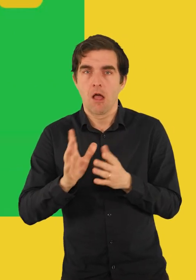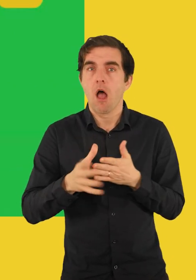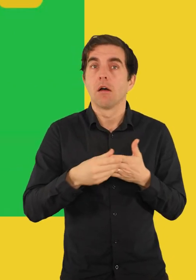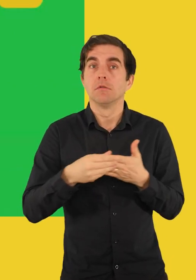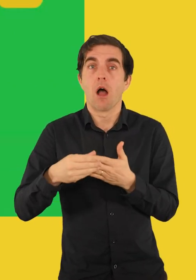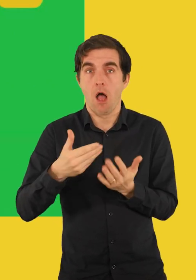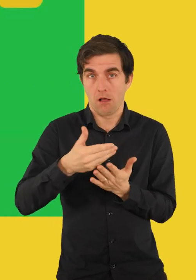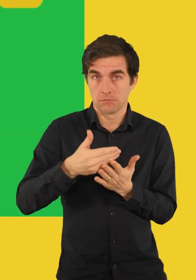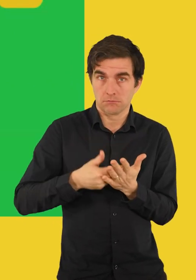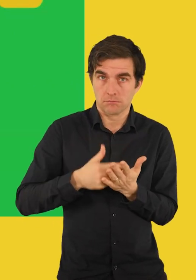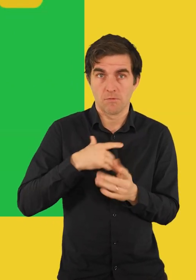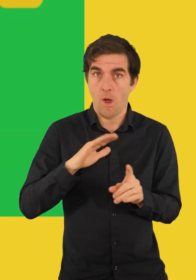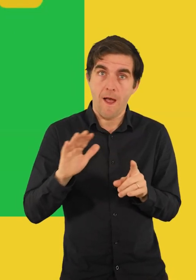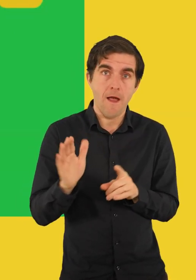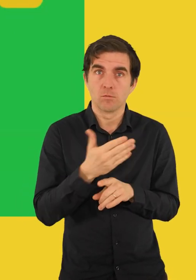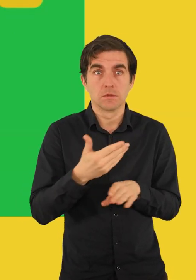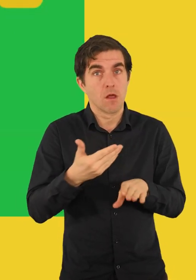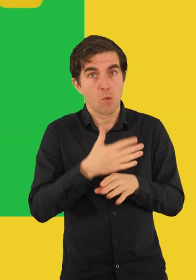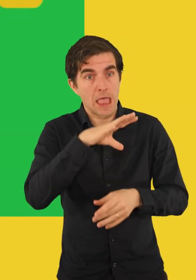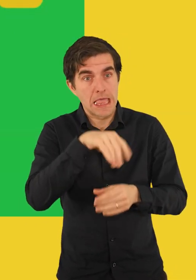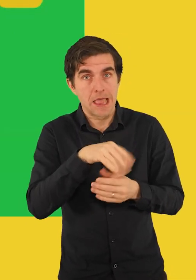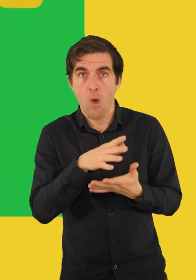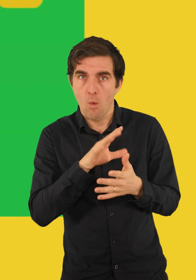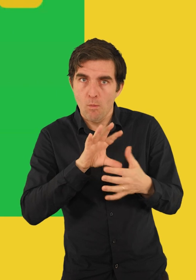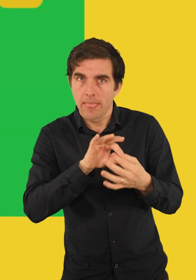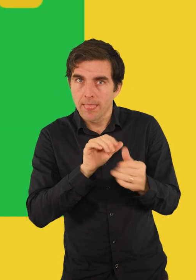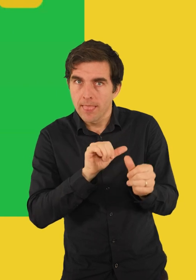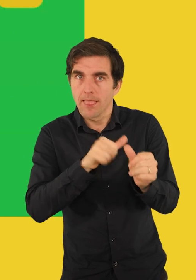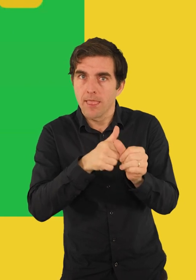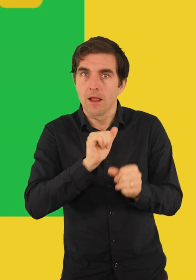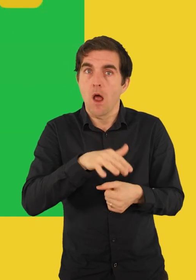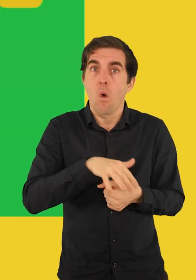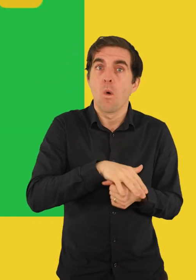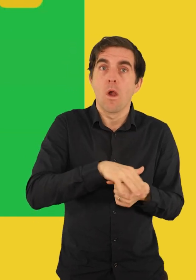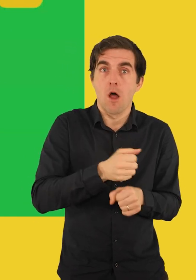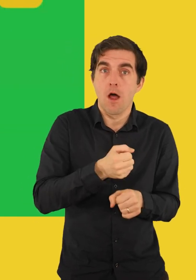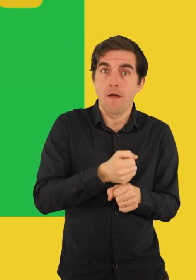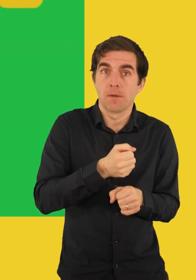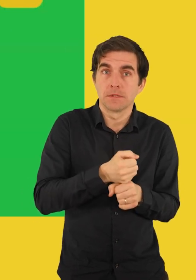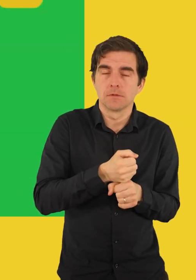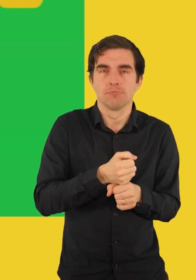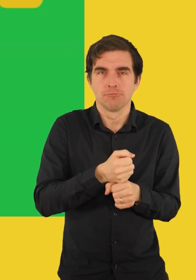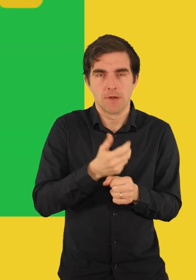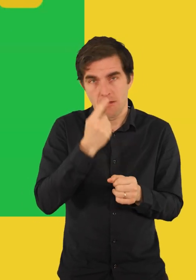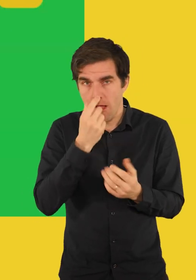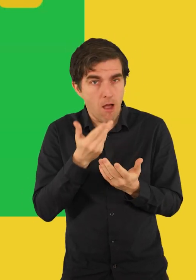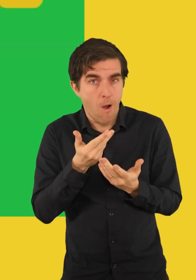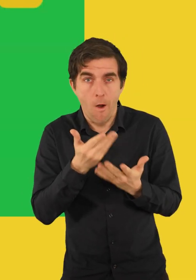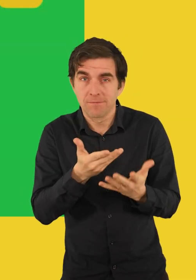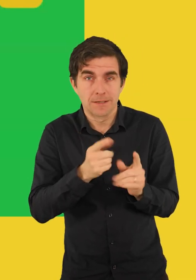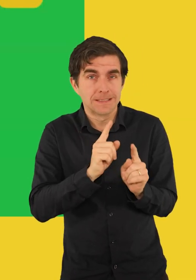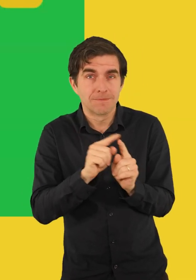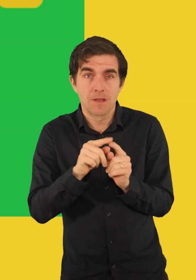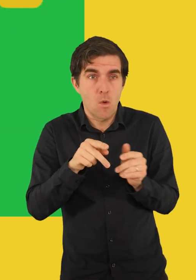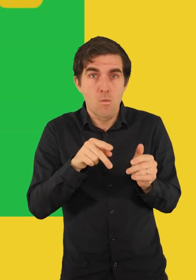a guide for everybody working in, with, or advocating for the work of local governments that offers many ways